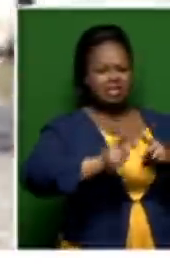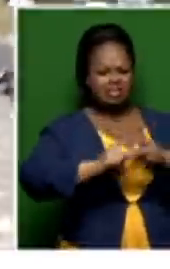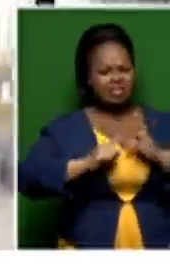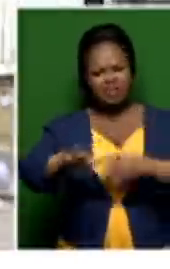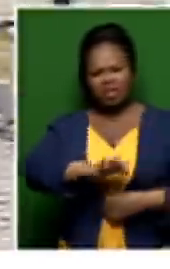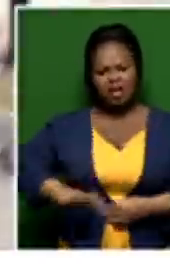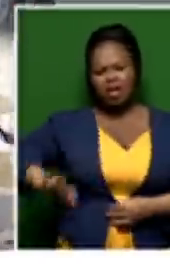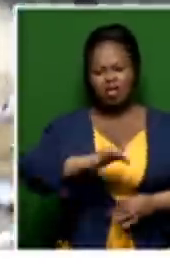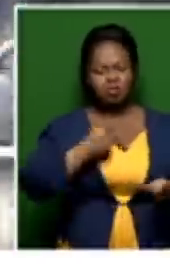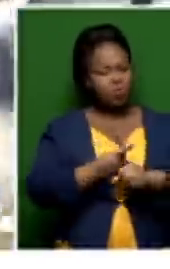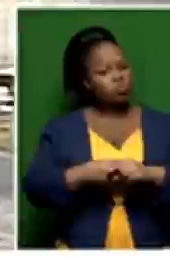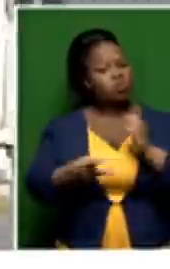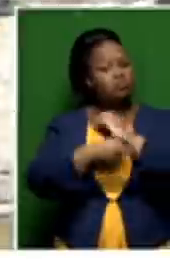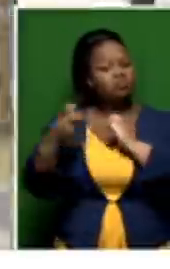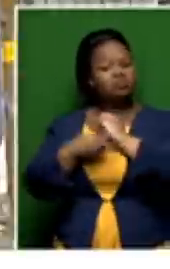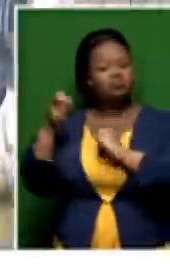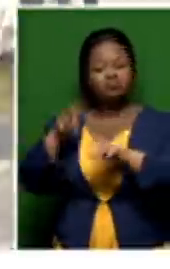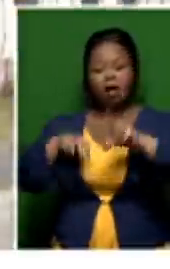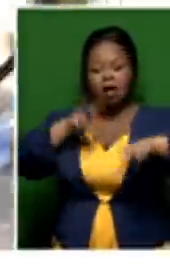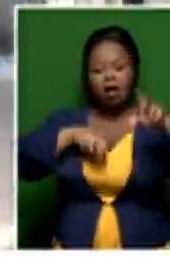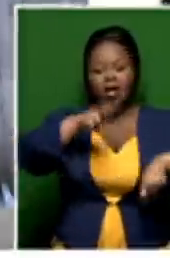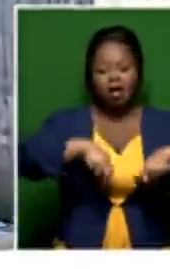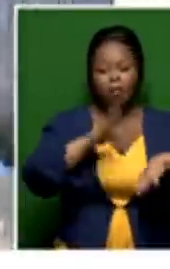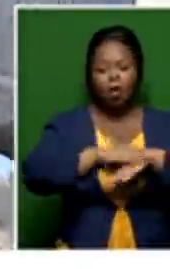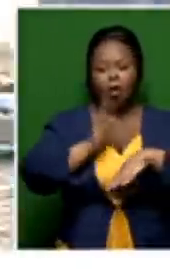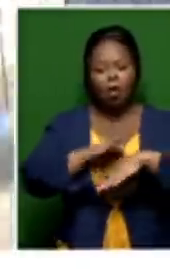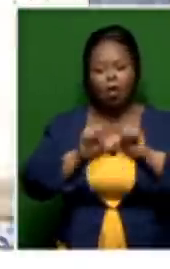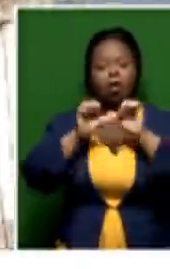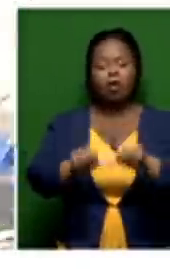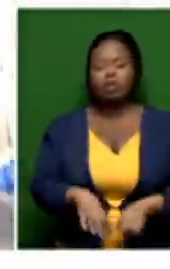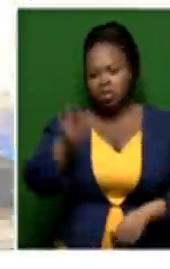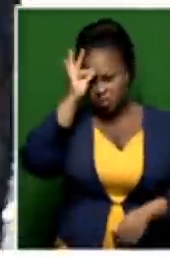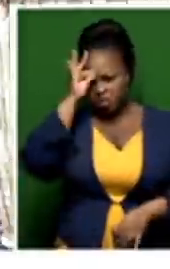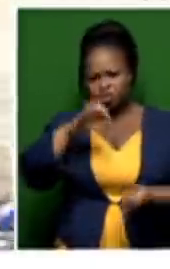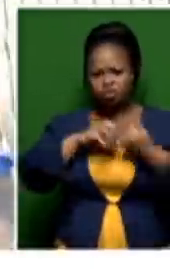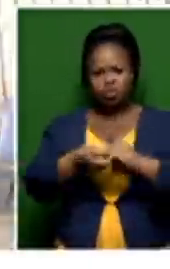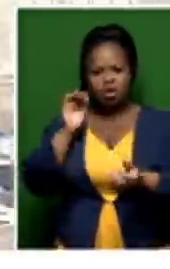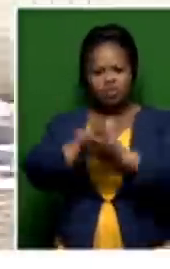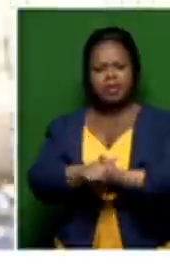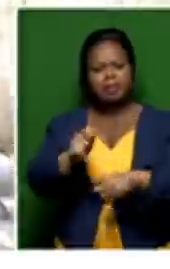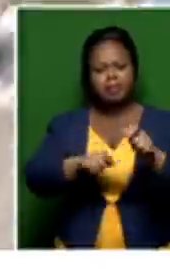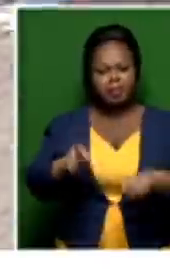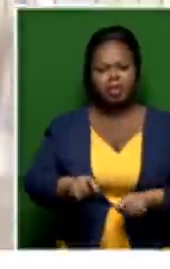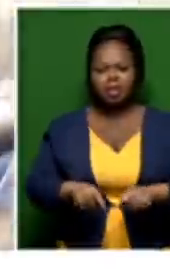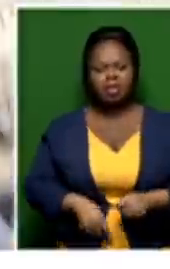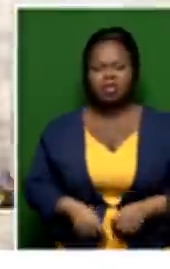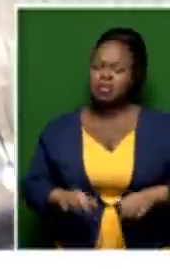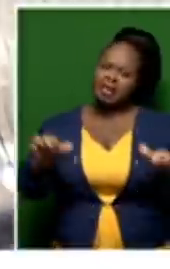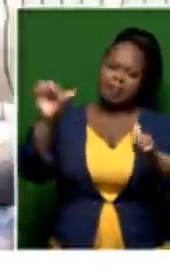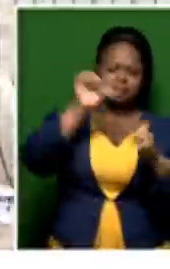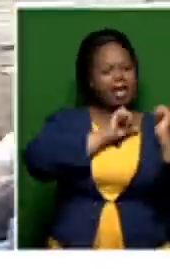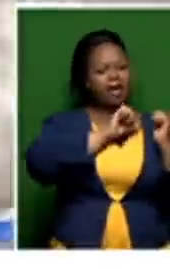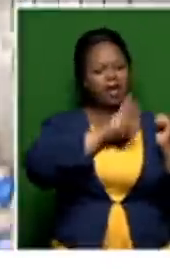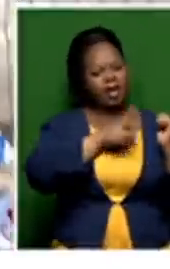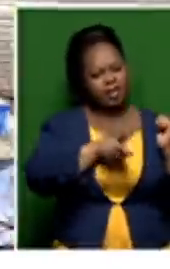directions. The looting itself continues. Every time police try to get everyone out of the mall, they come right